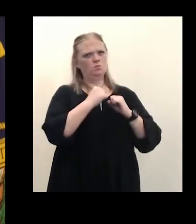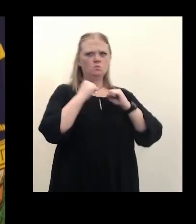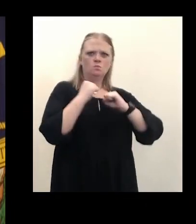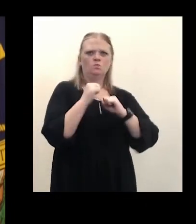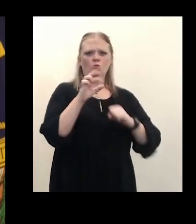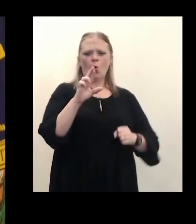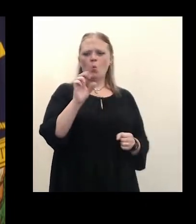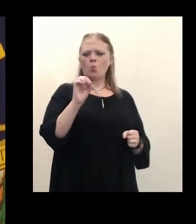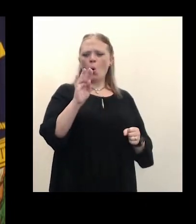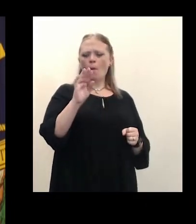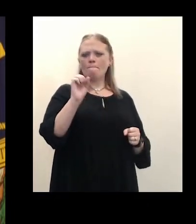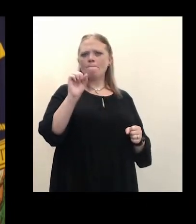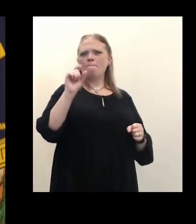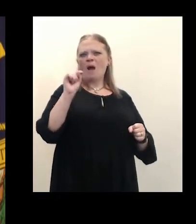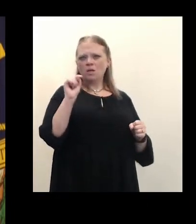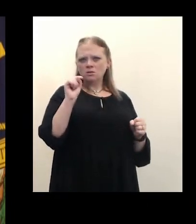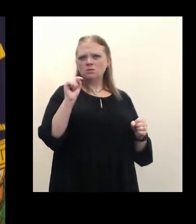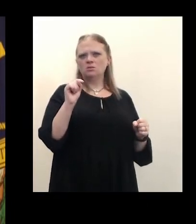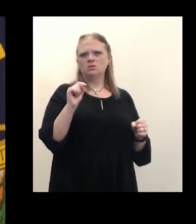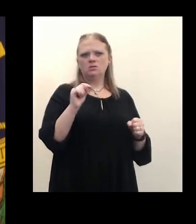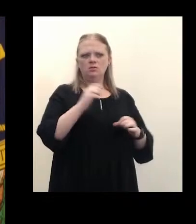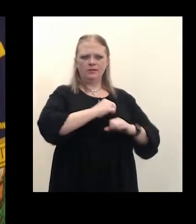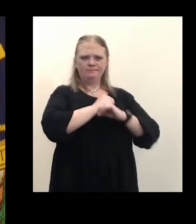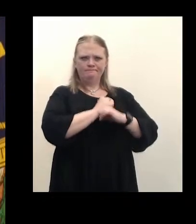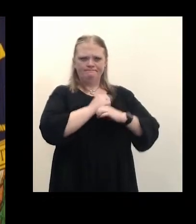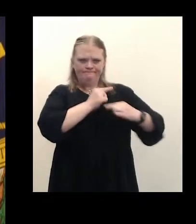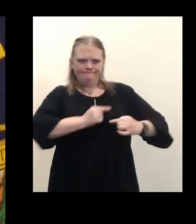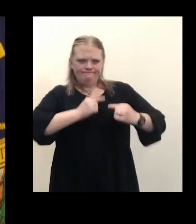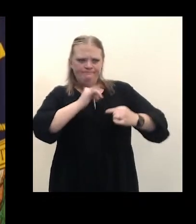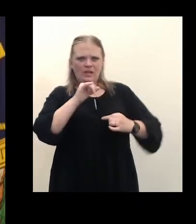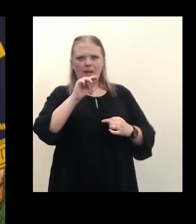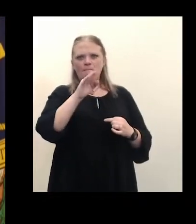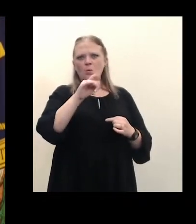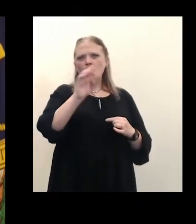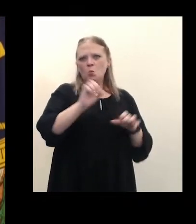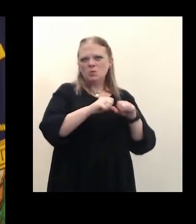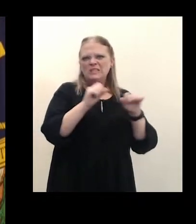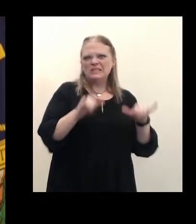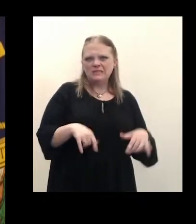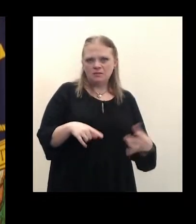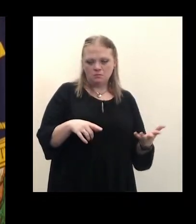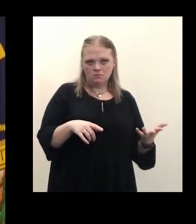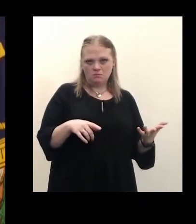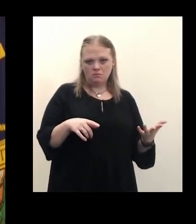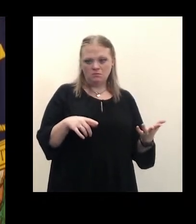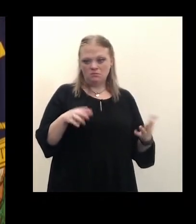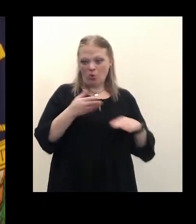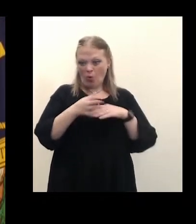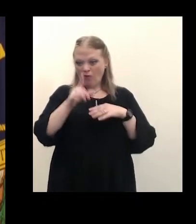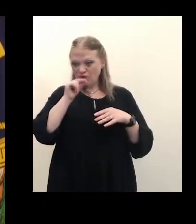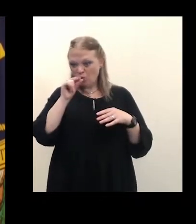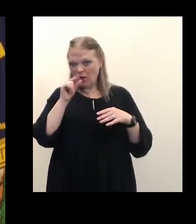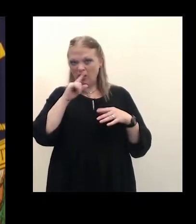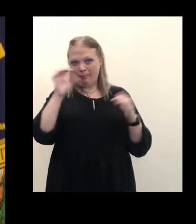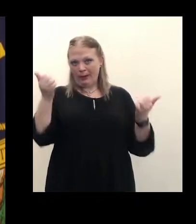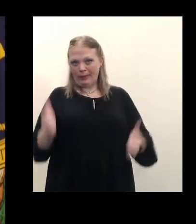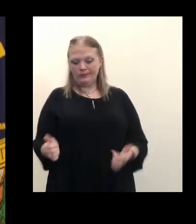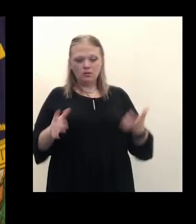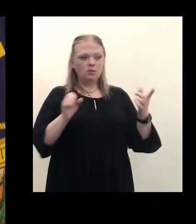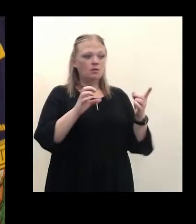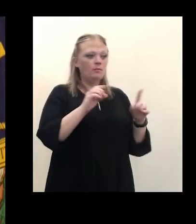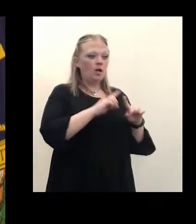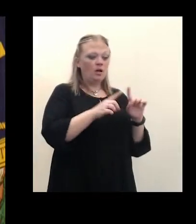downhill after the age of 20. And so kids, at that young age, they only needed a third of the dose